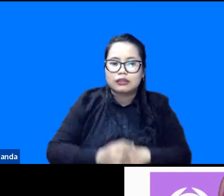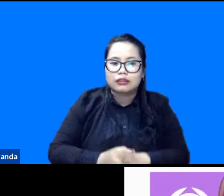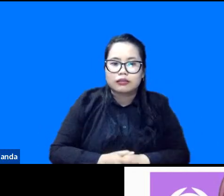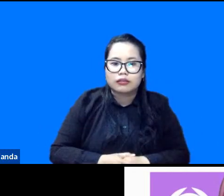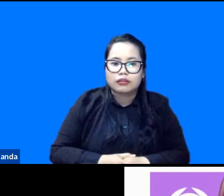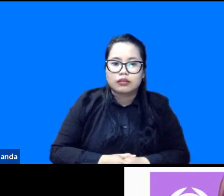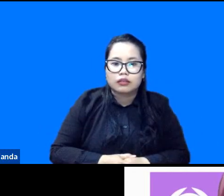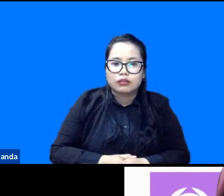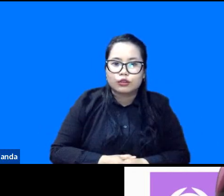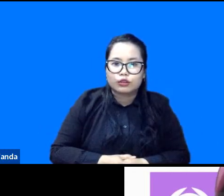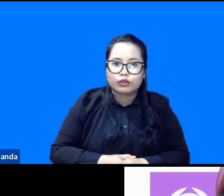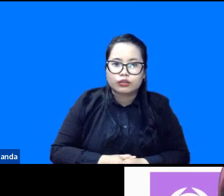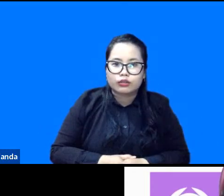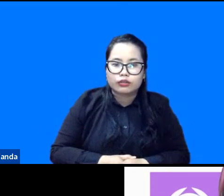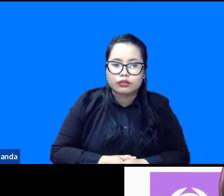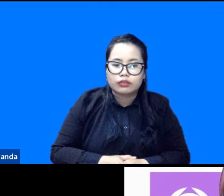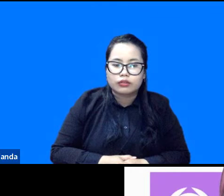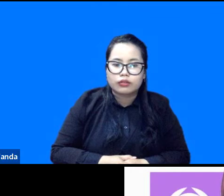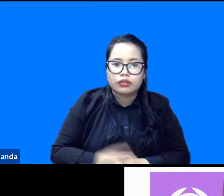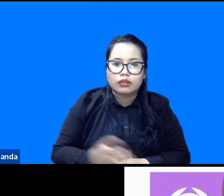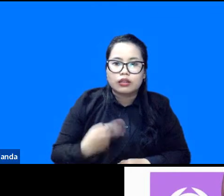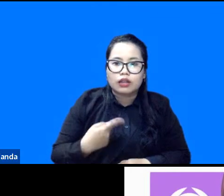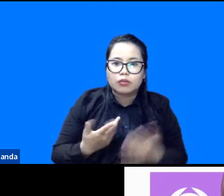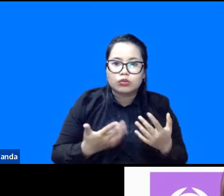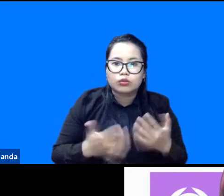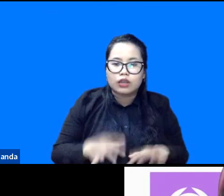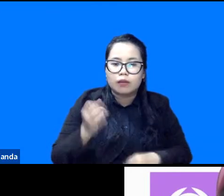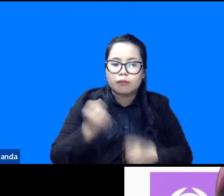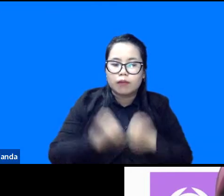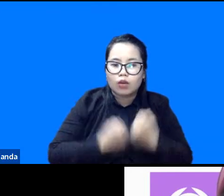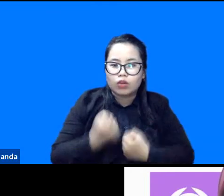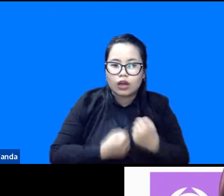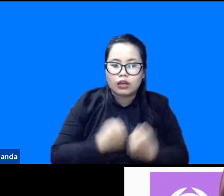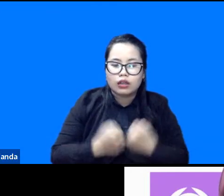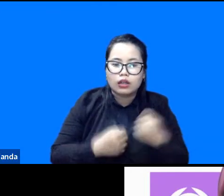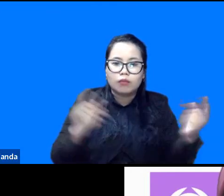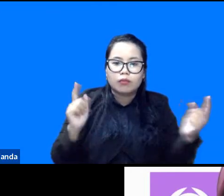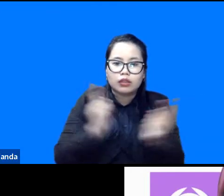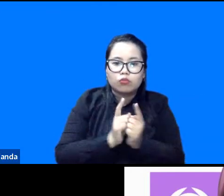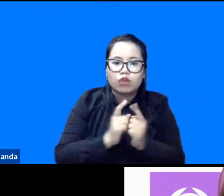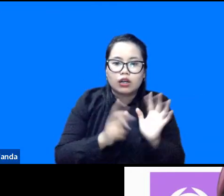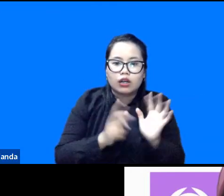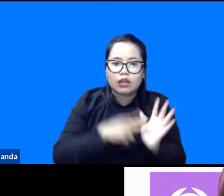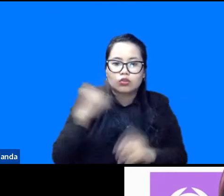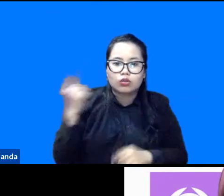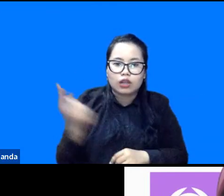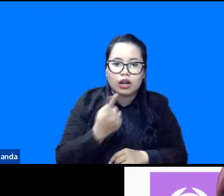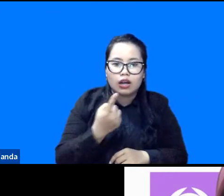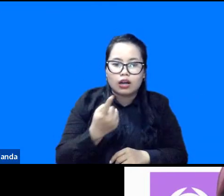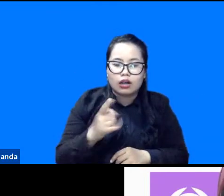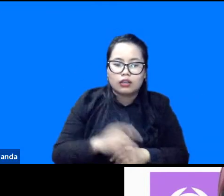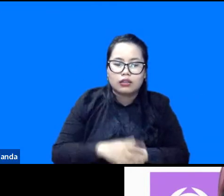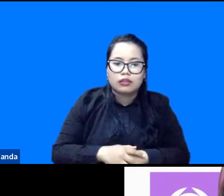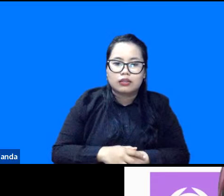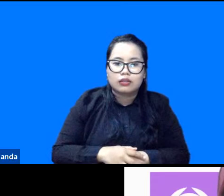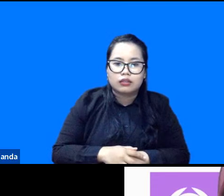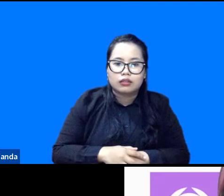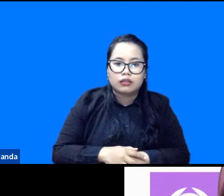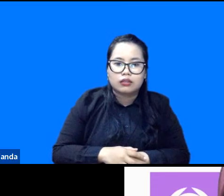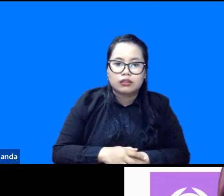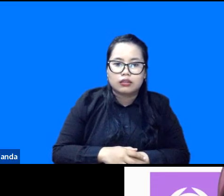have done some national convening that we invited women